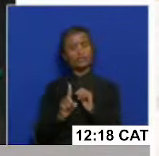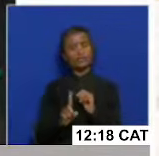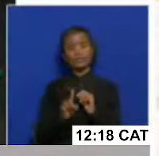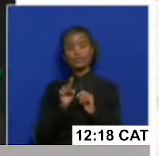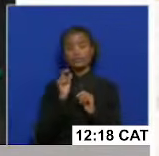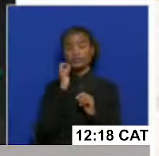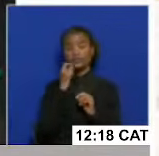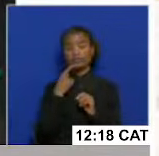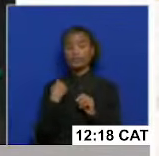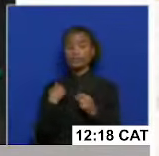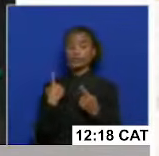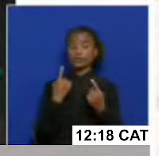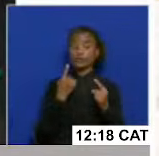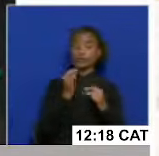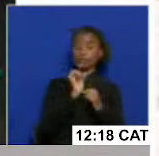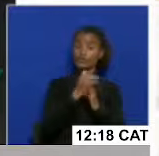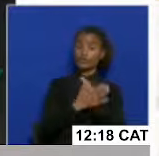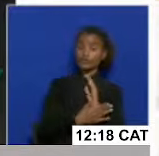Okay, here it's